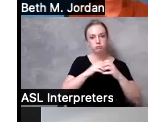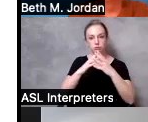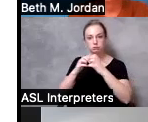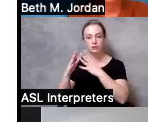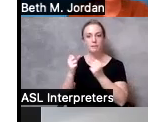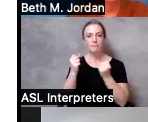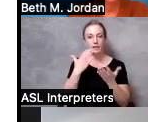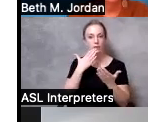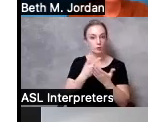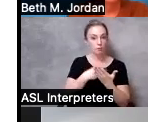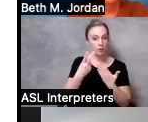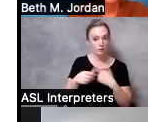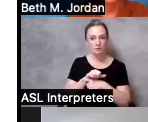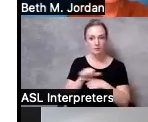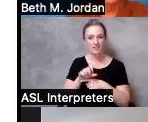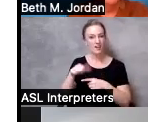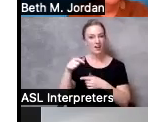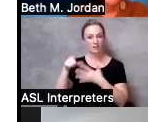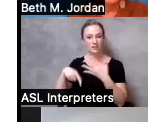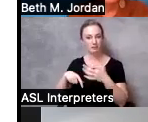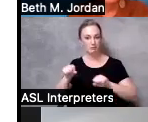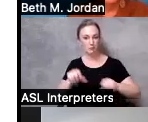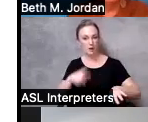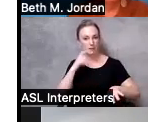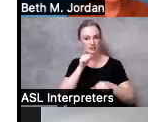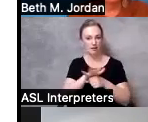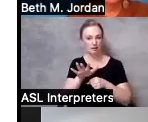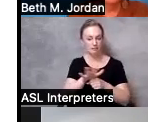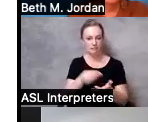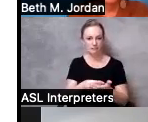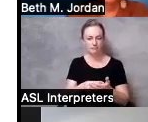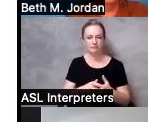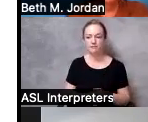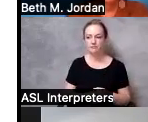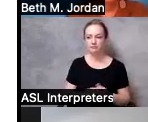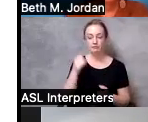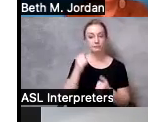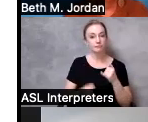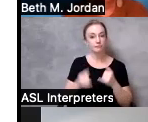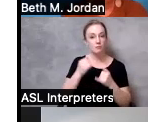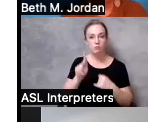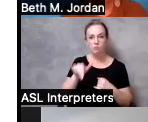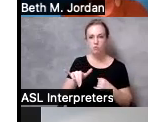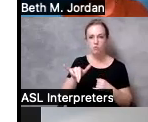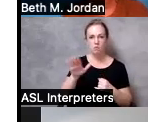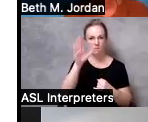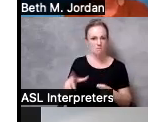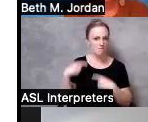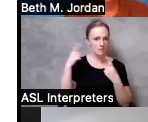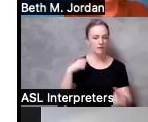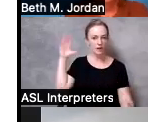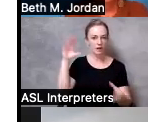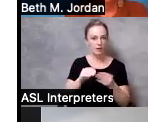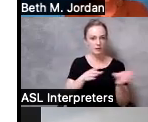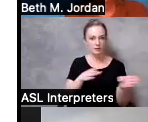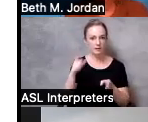not sustainable without additional funds. Lastly, Kentucky has never had a comprehensive plan for children's behavioral health. There have been myriad